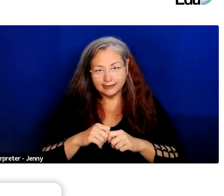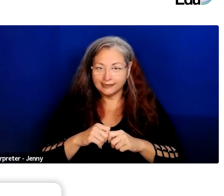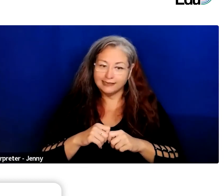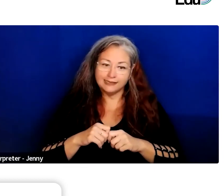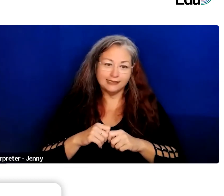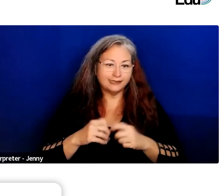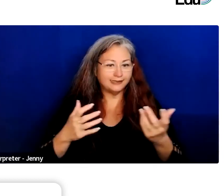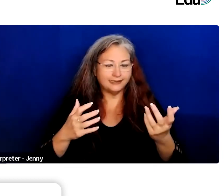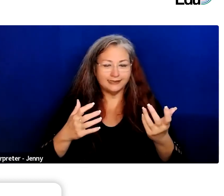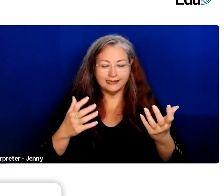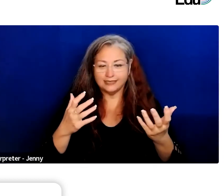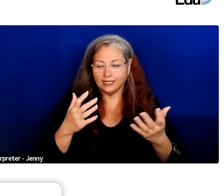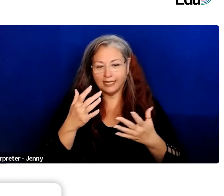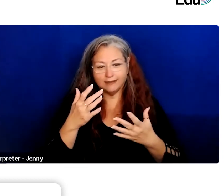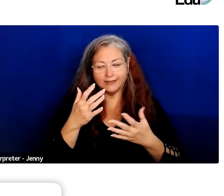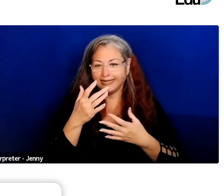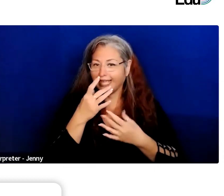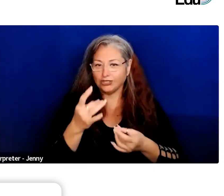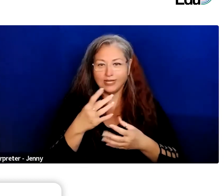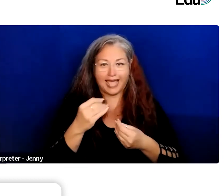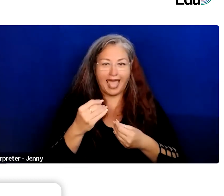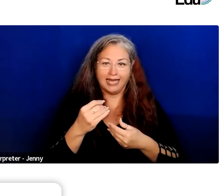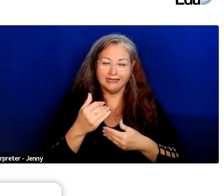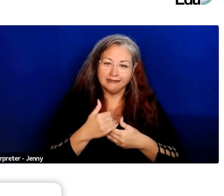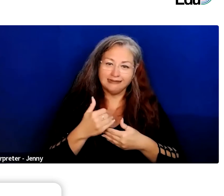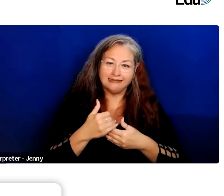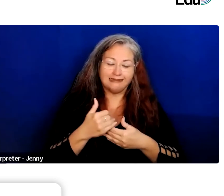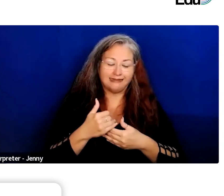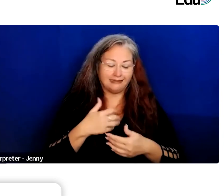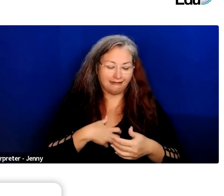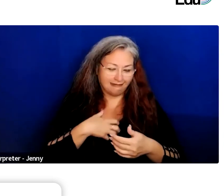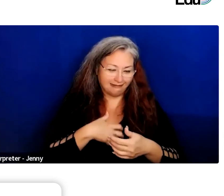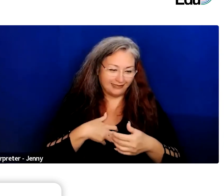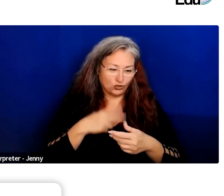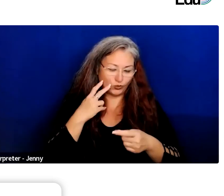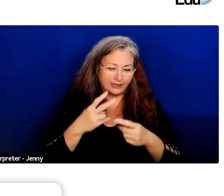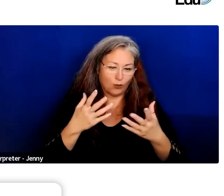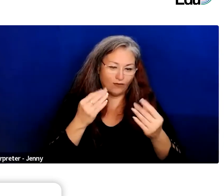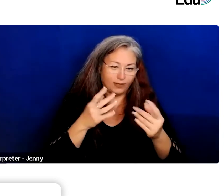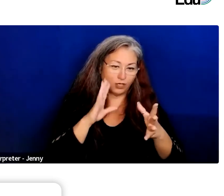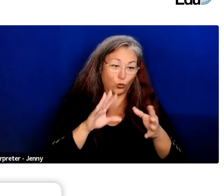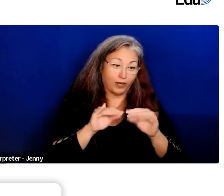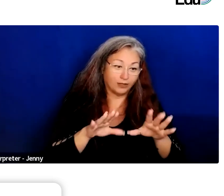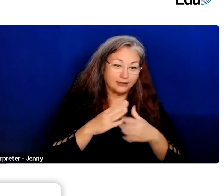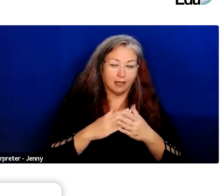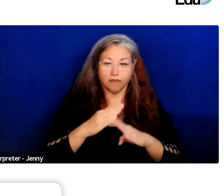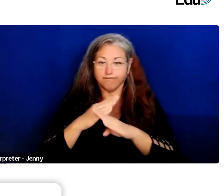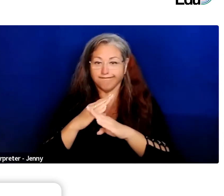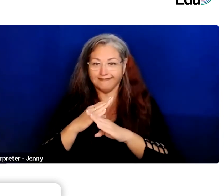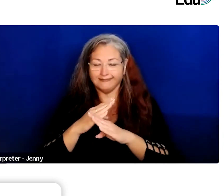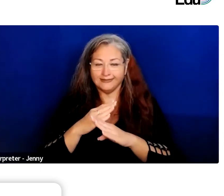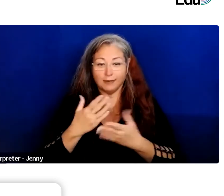just interesting and disturbing to see what information does and doesn't circulate. And maybe, I